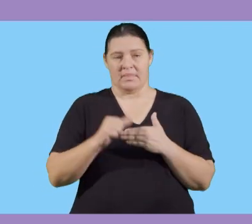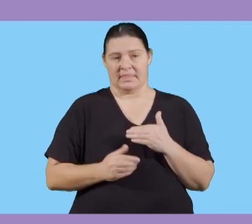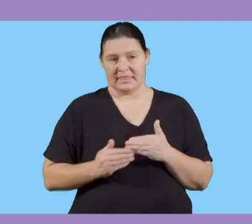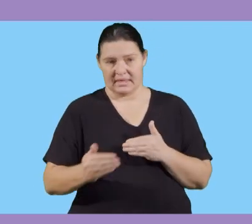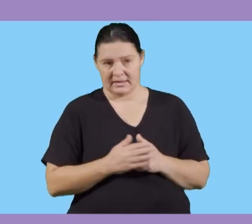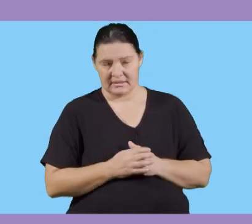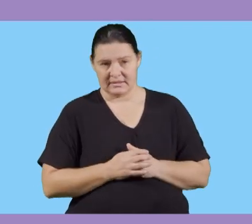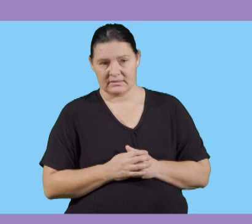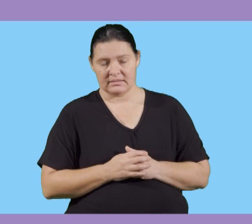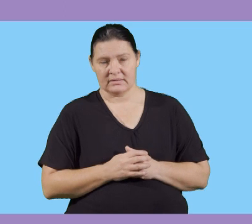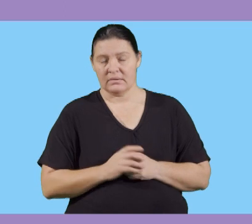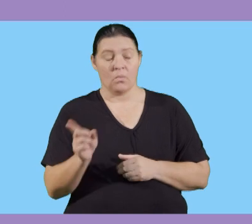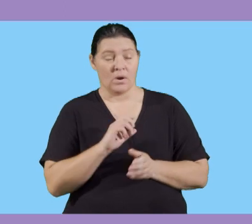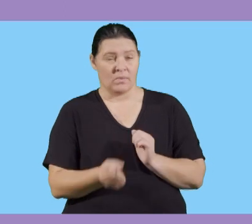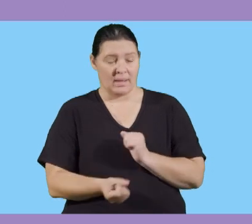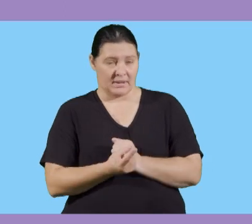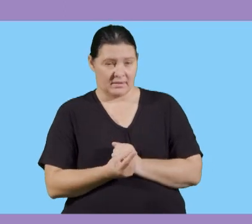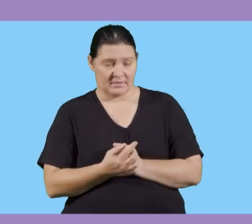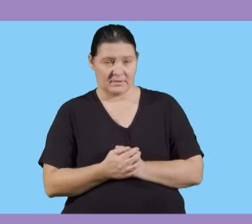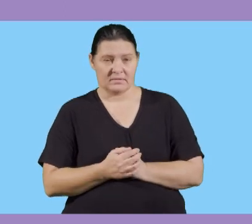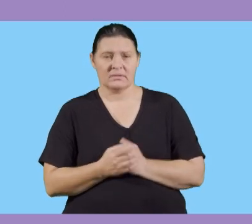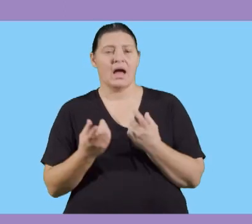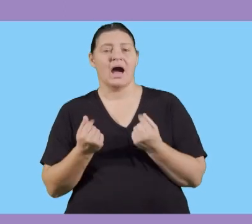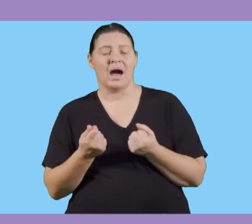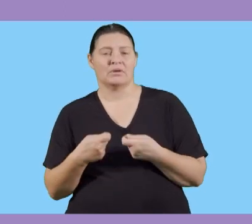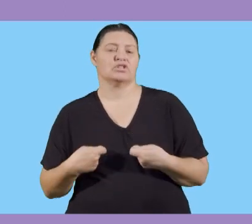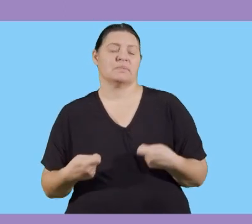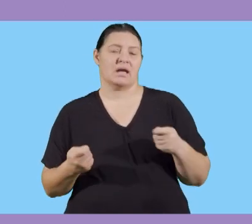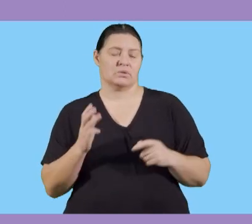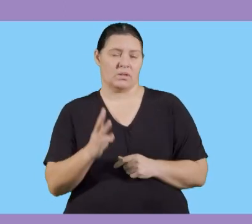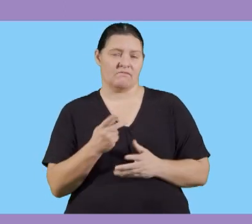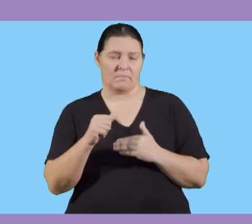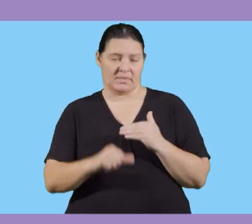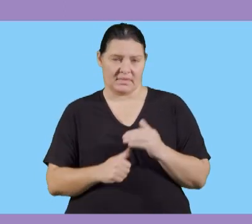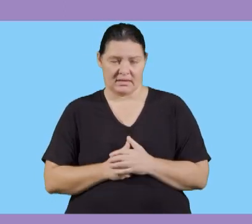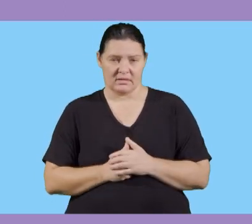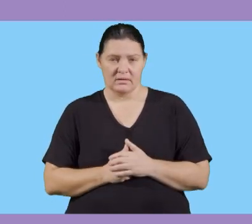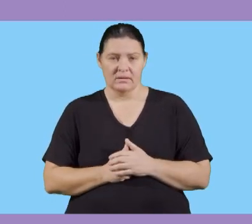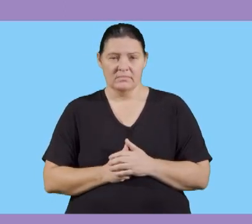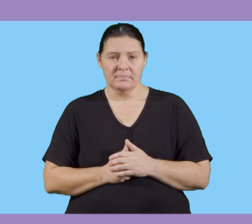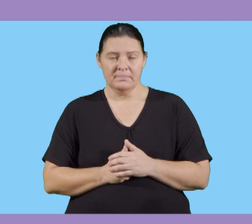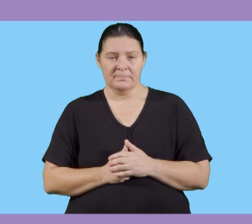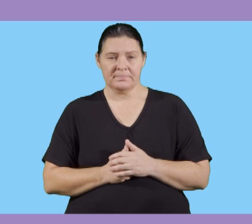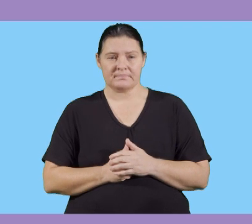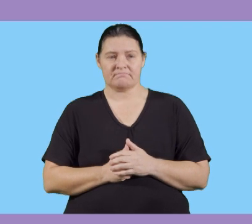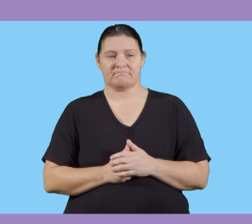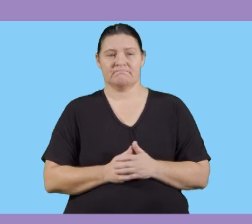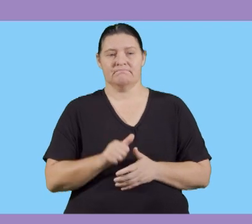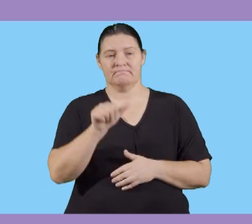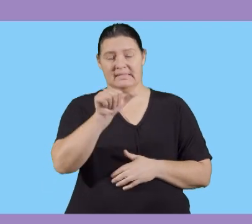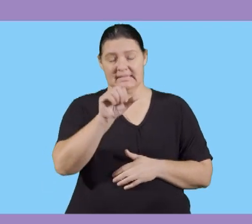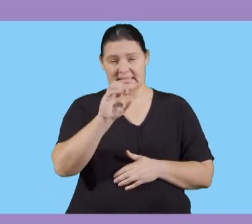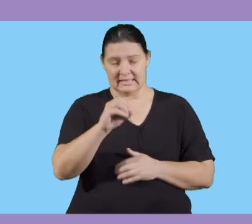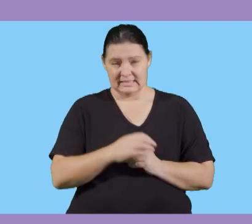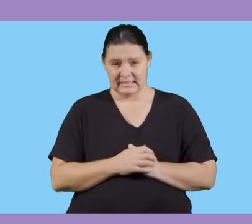the month. So what is going to happen here? We need to add how much she's going to spend for the month. That is going to be our